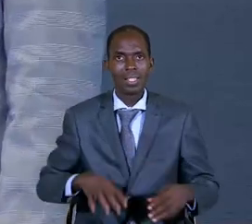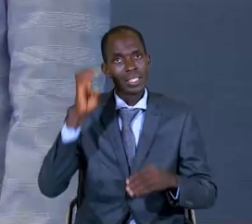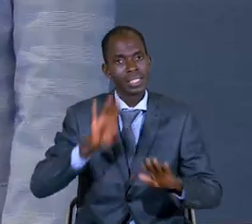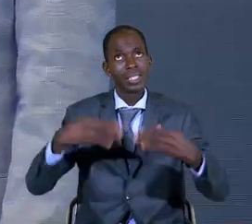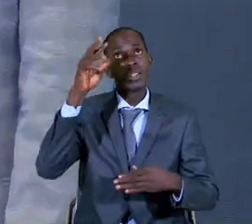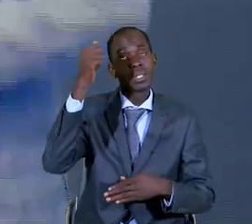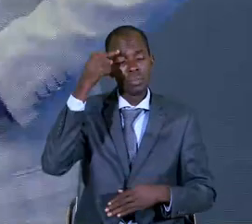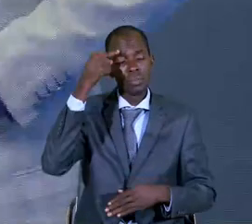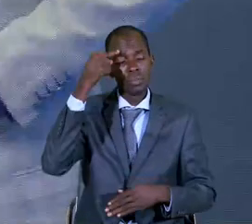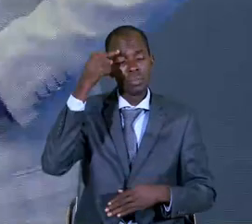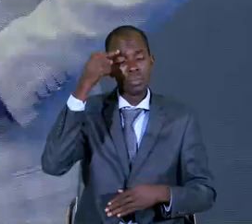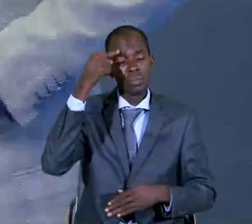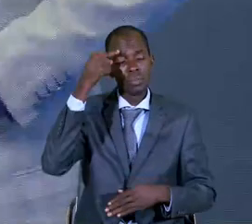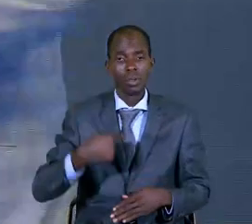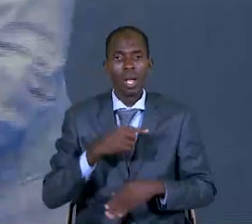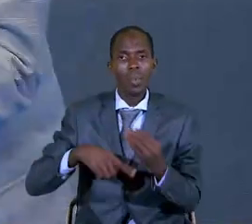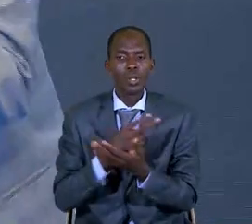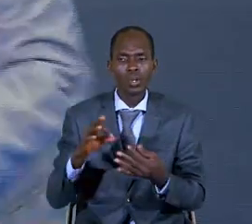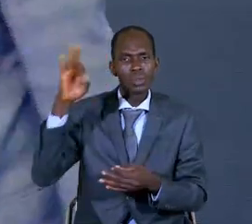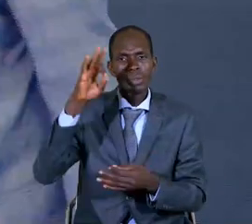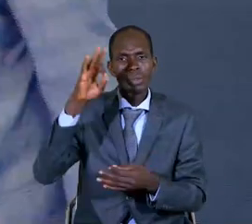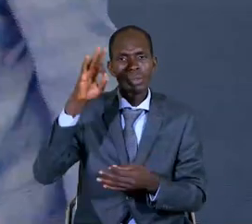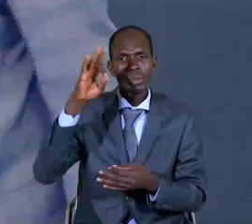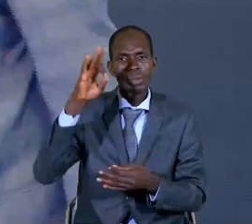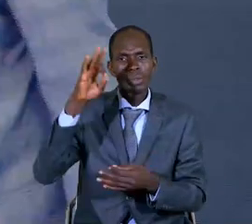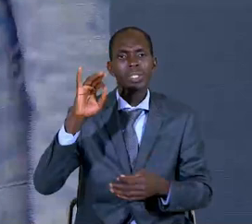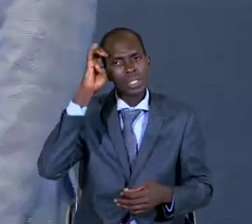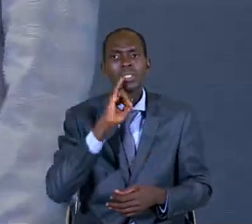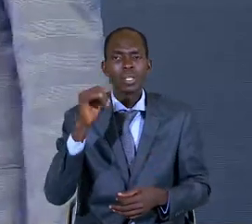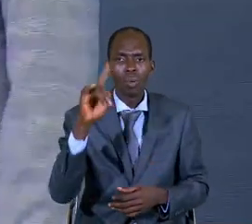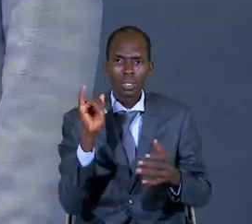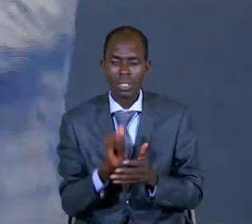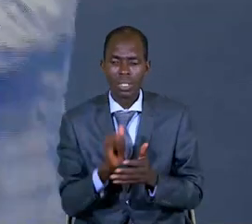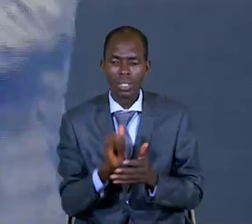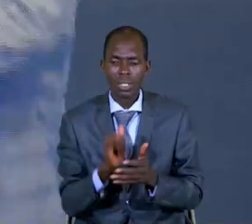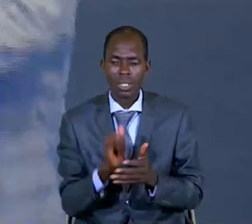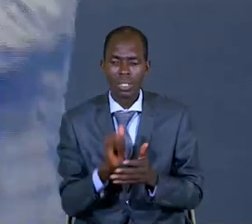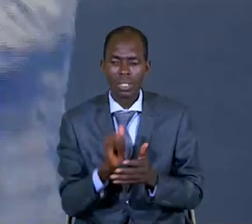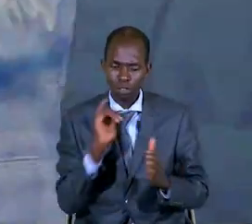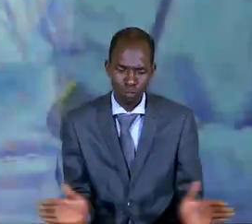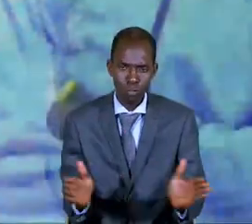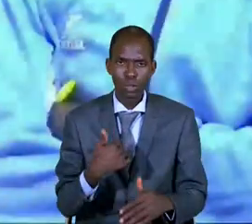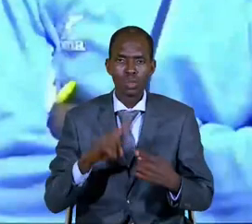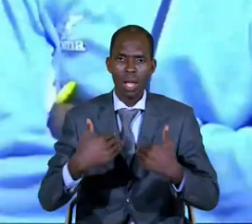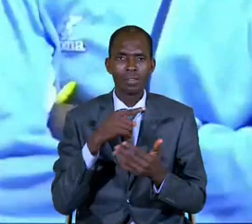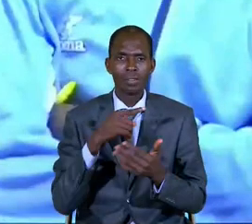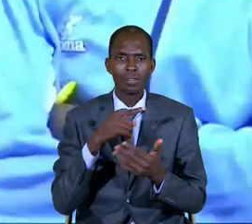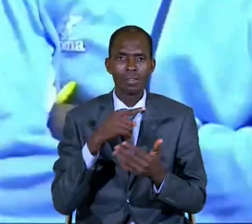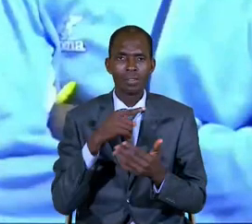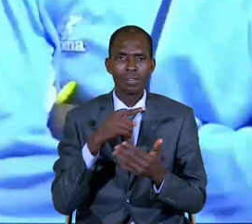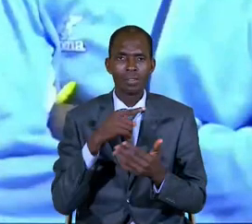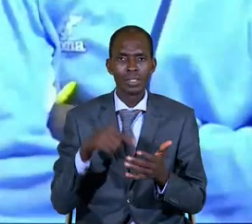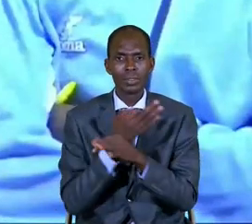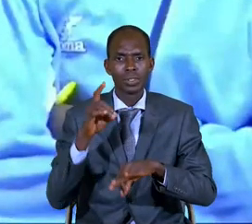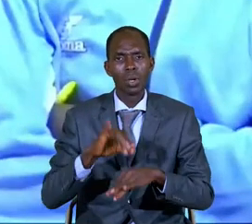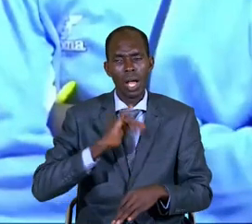me. About the Holy Ghost, he's the one prompting me, and he wants me to have this freedom. I know the truth